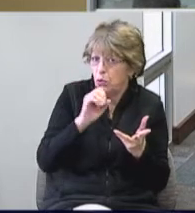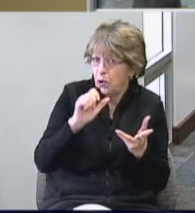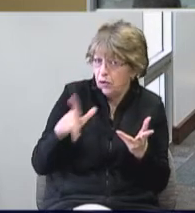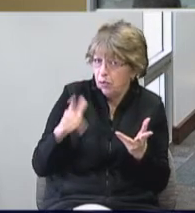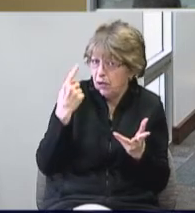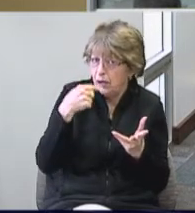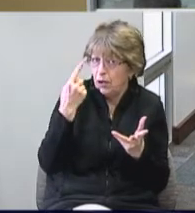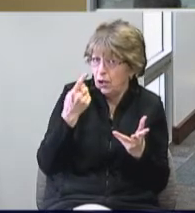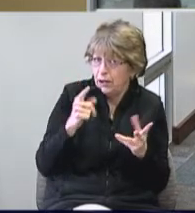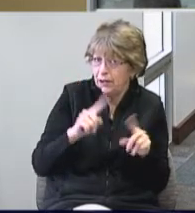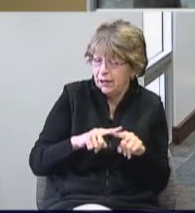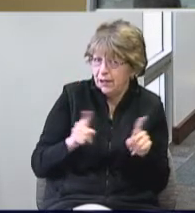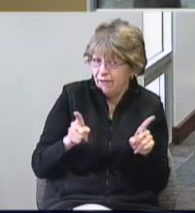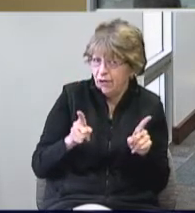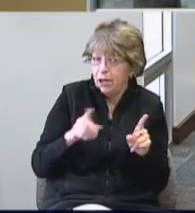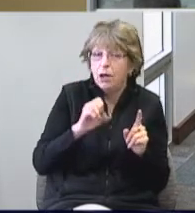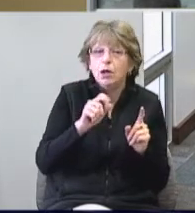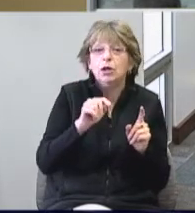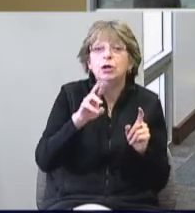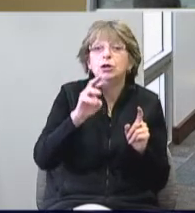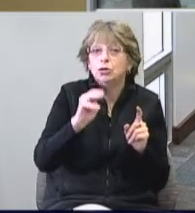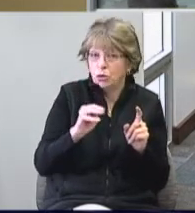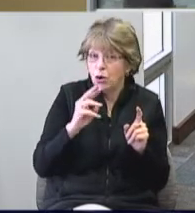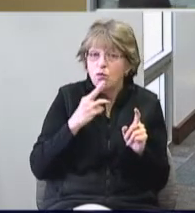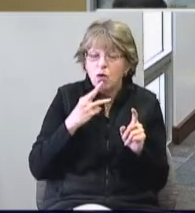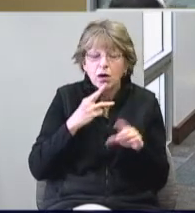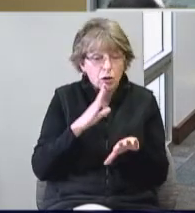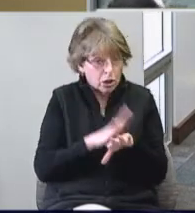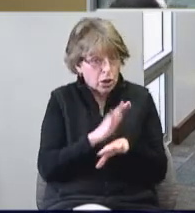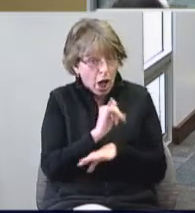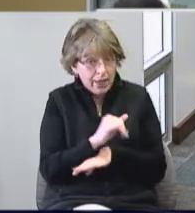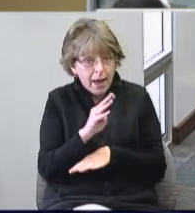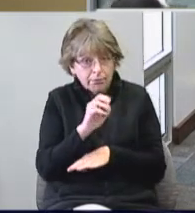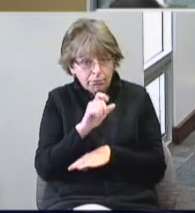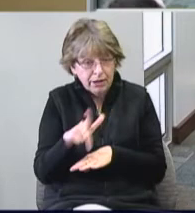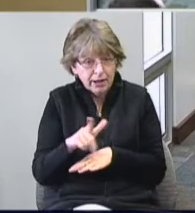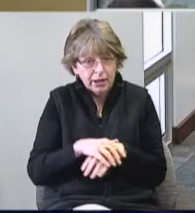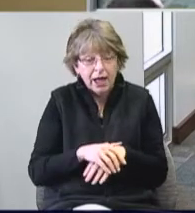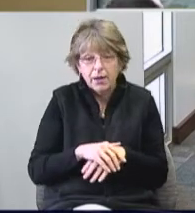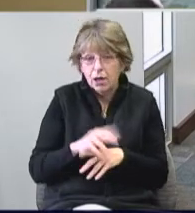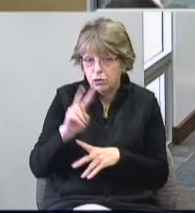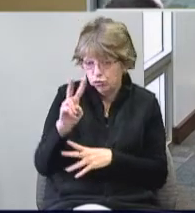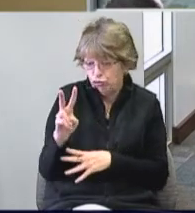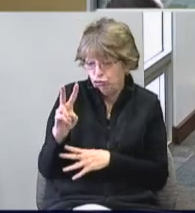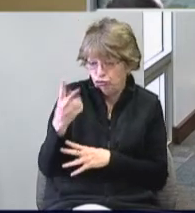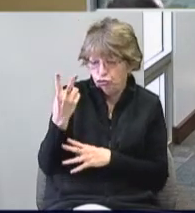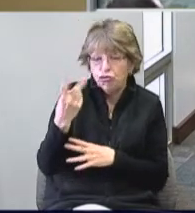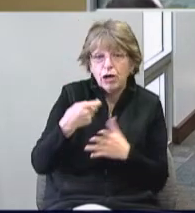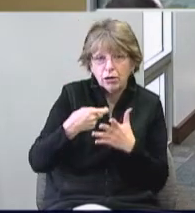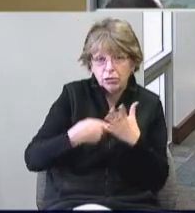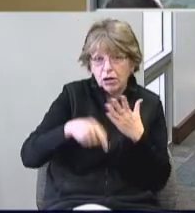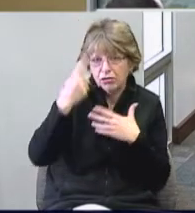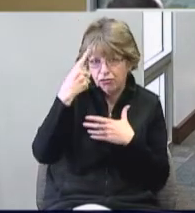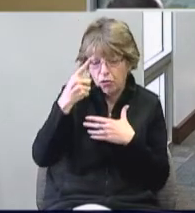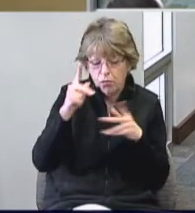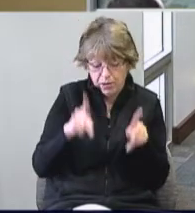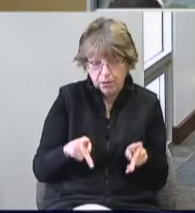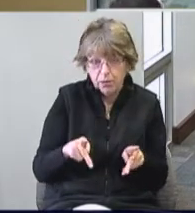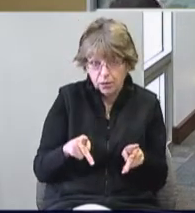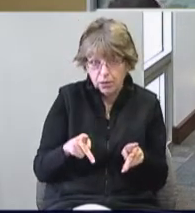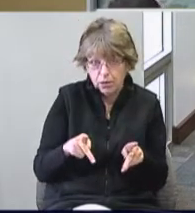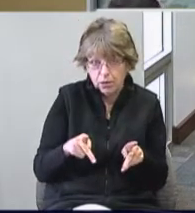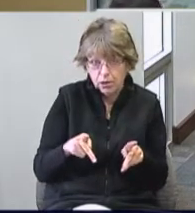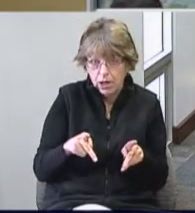is already on the utility bill. All right. So there's a $2 charge on there now for Right. residents, and so it's going to